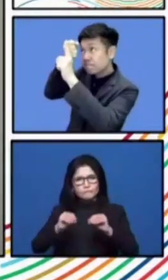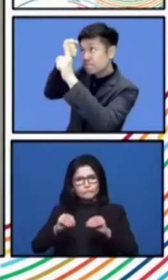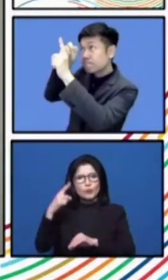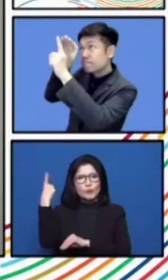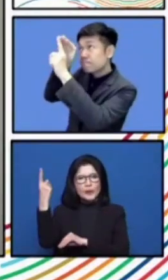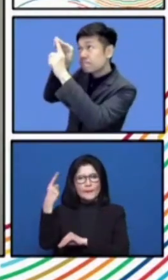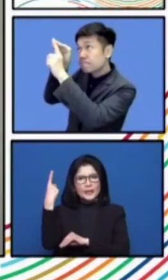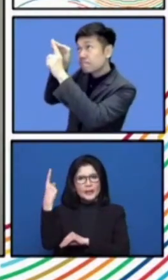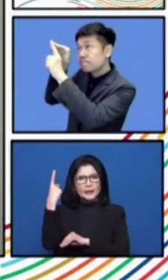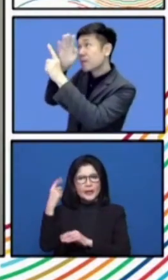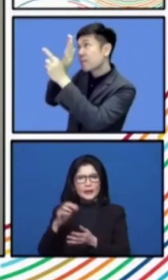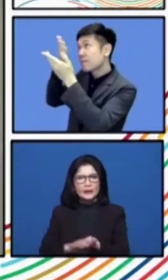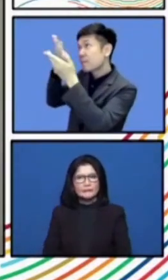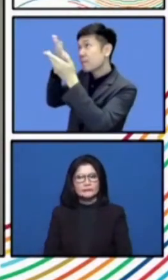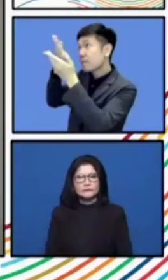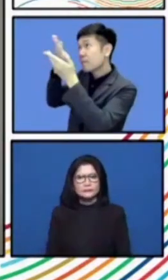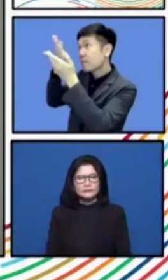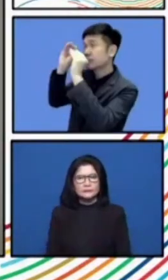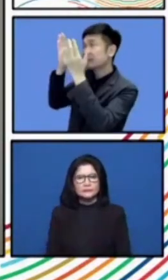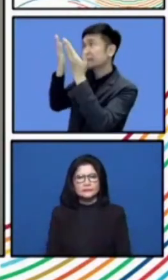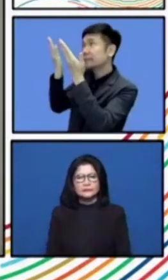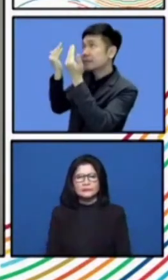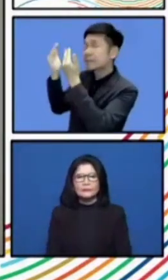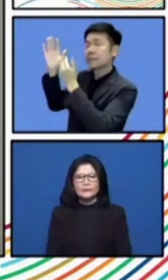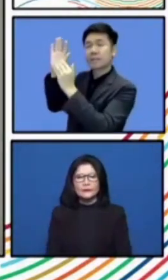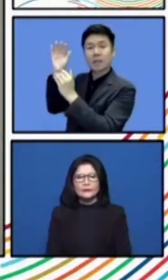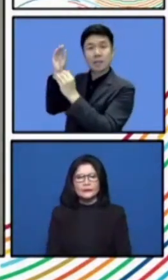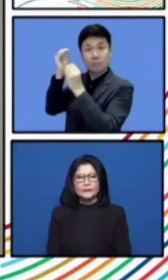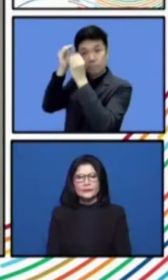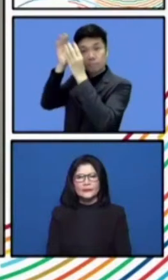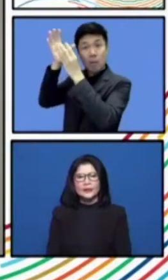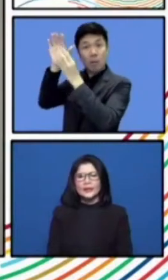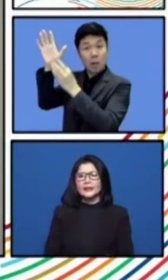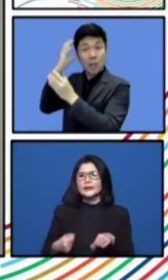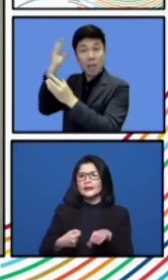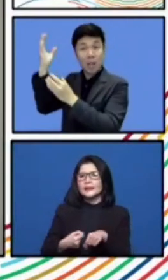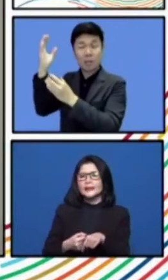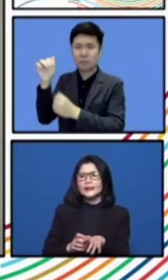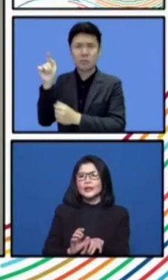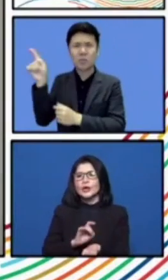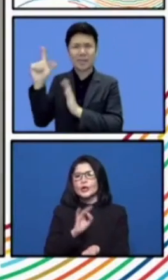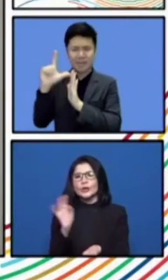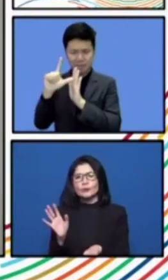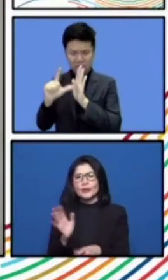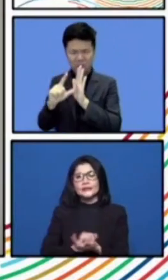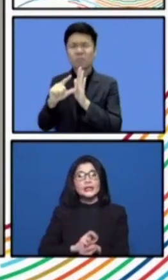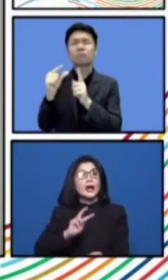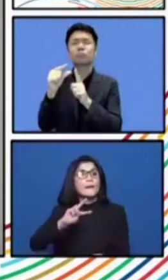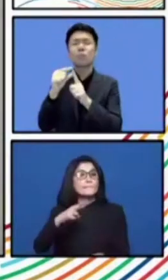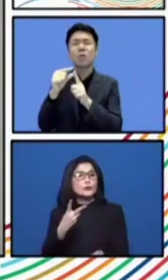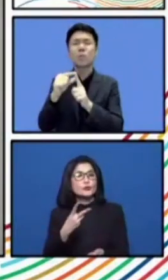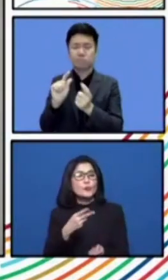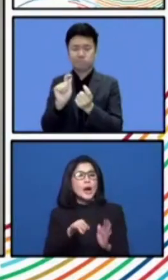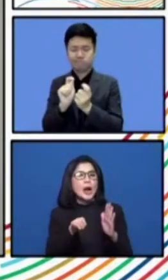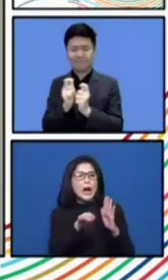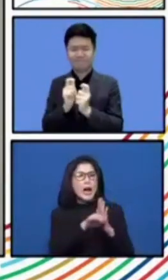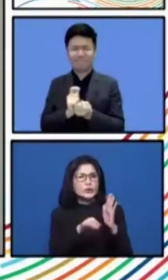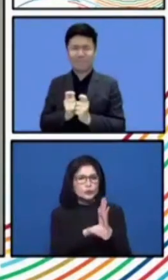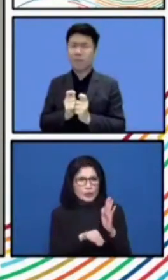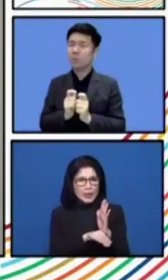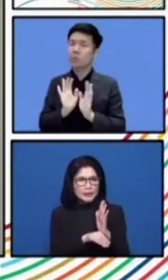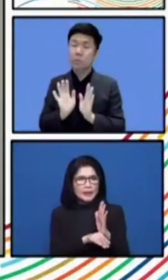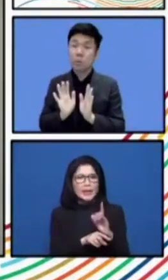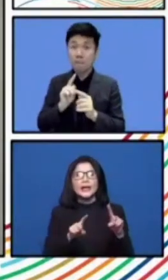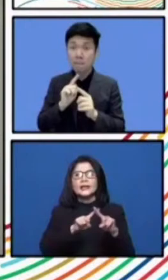the crpd because as I said it isn't just a matter of changing words and a policy it is building that kind of true uh understanding